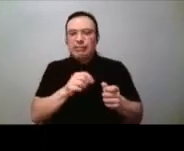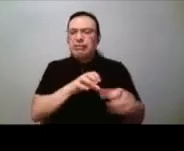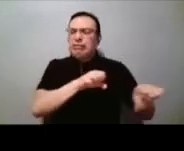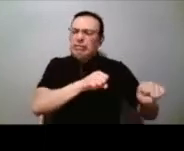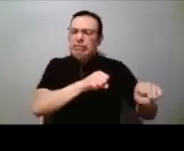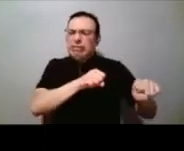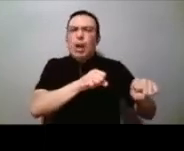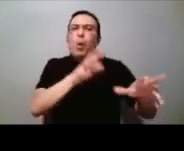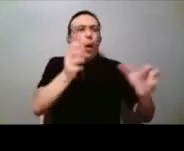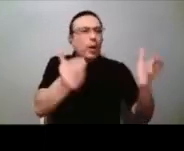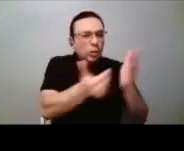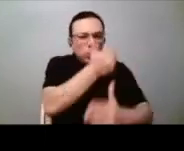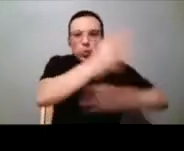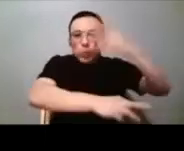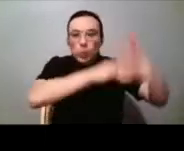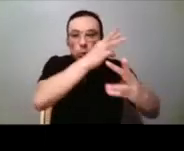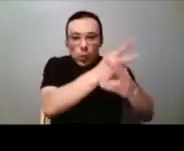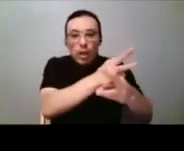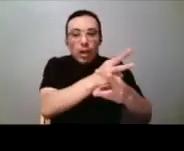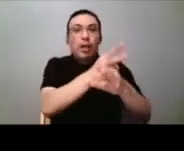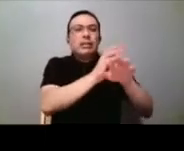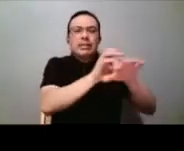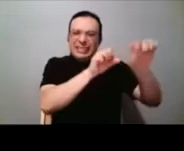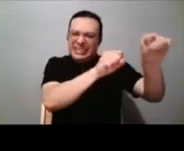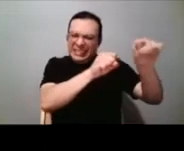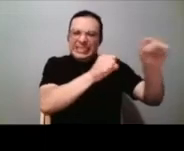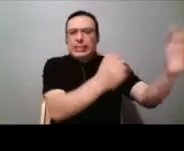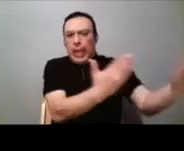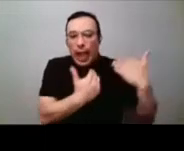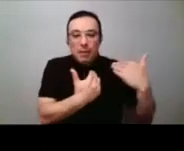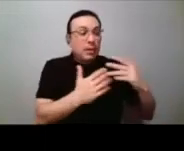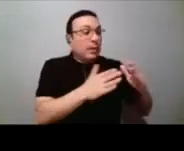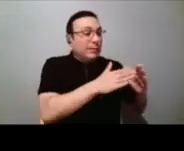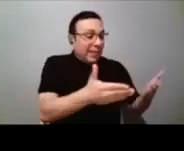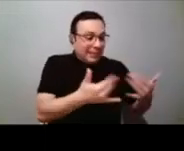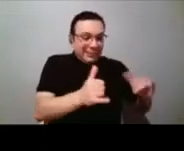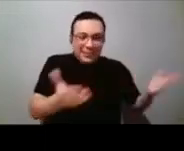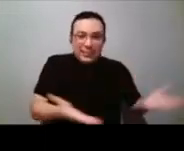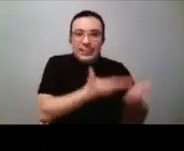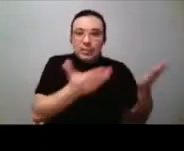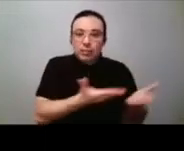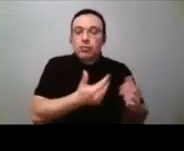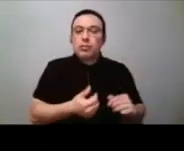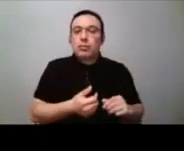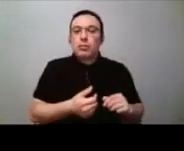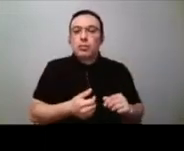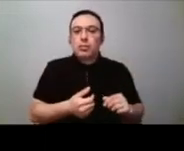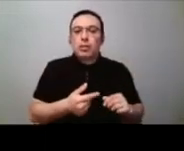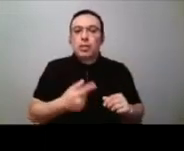mattering of the dead and disposable still here, with and within an uncanny us.